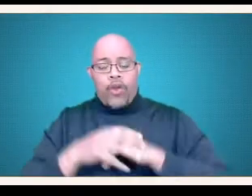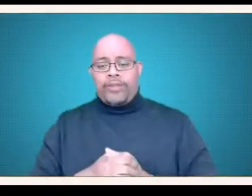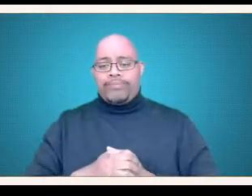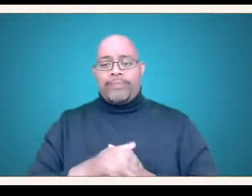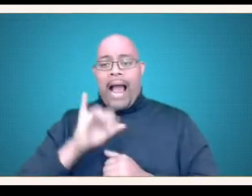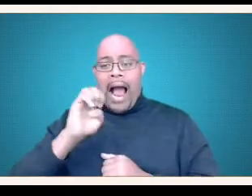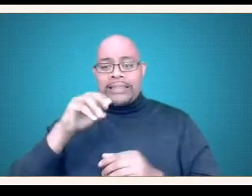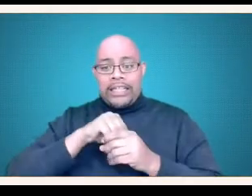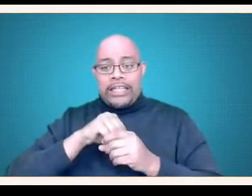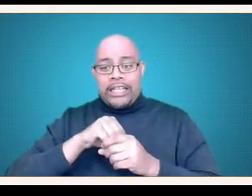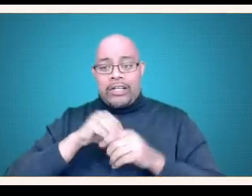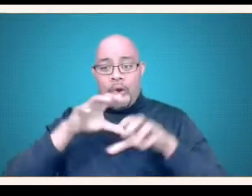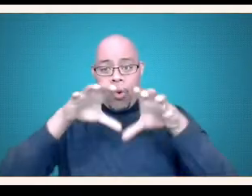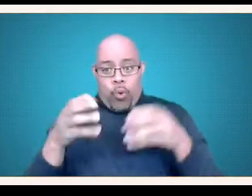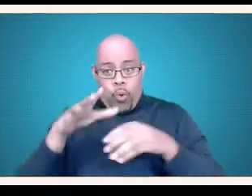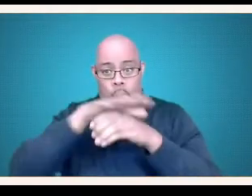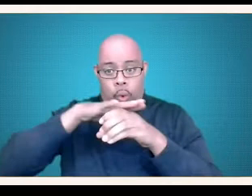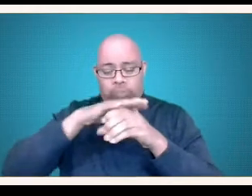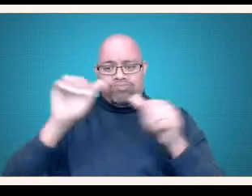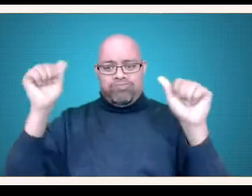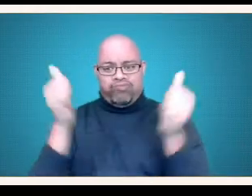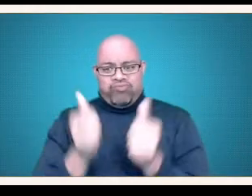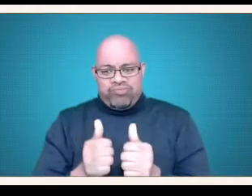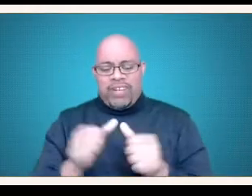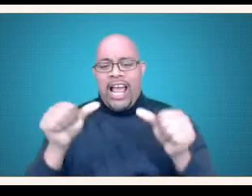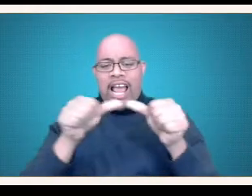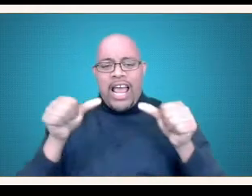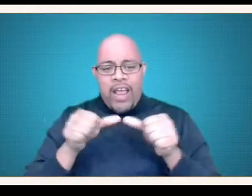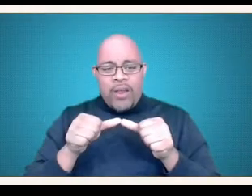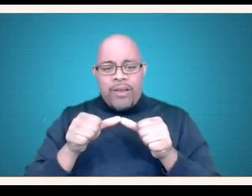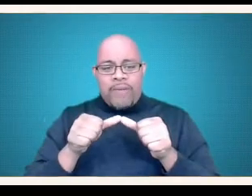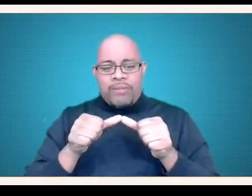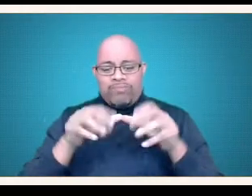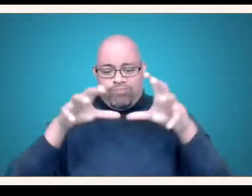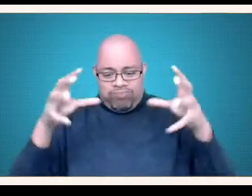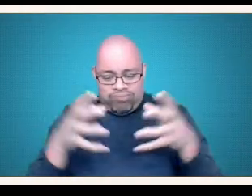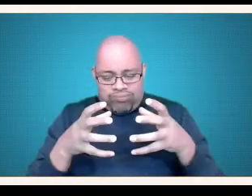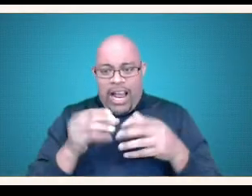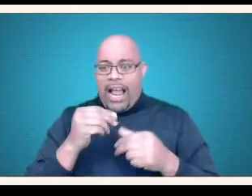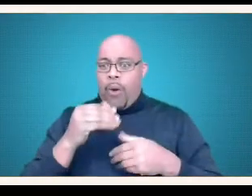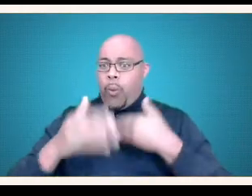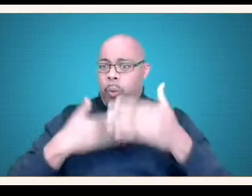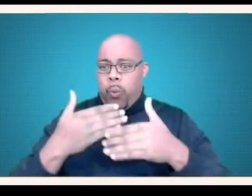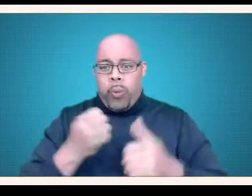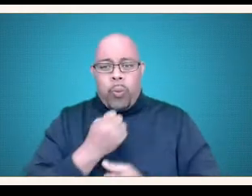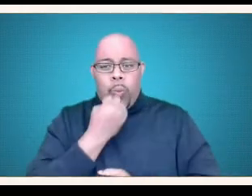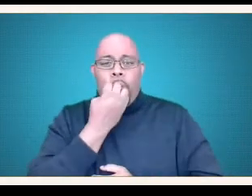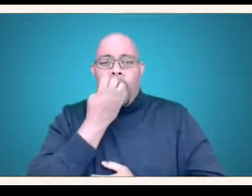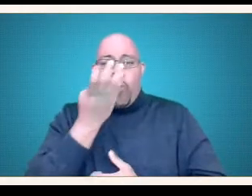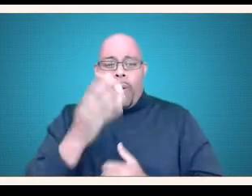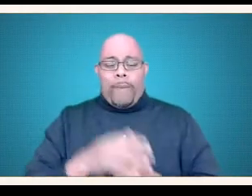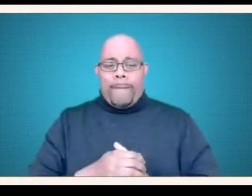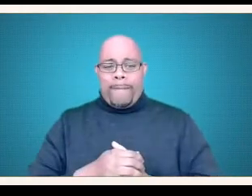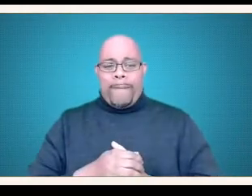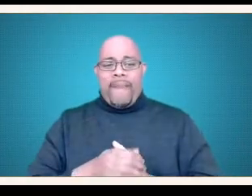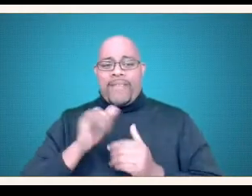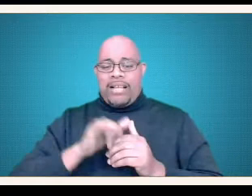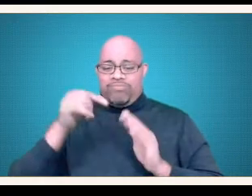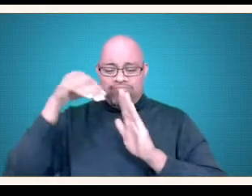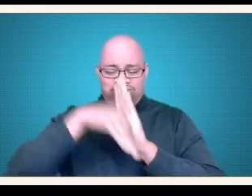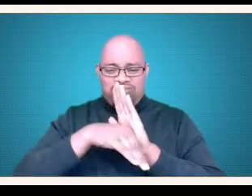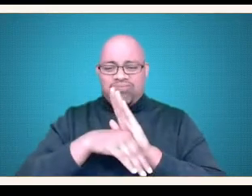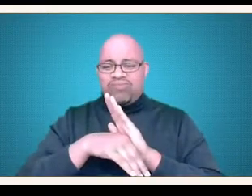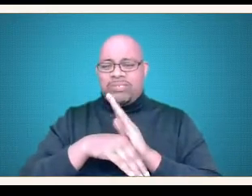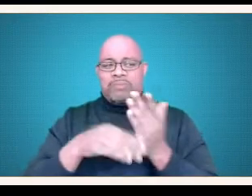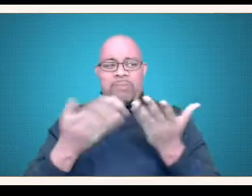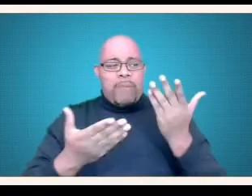rate. Sea ice in the Arctic is currently in decline in area, extent, and volume, and has been accelerating during the early 21st century